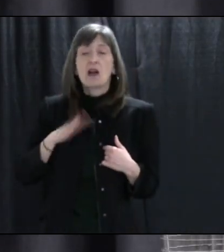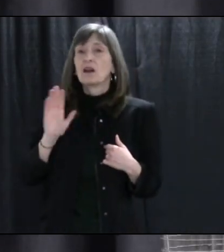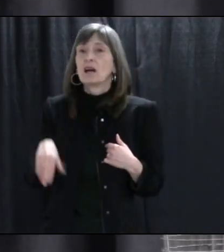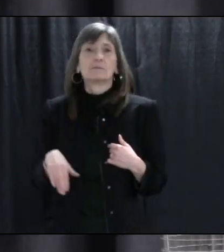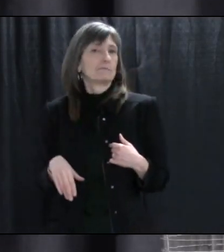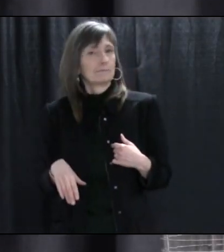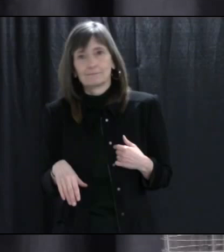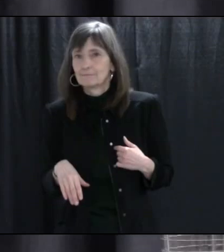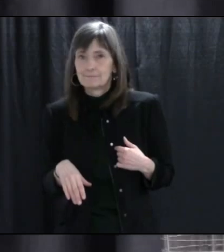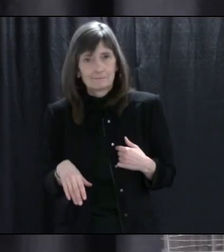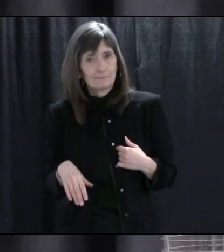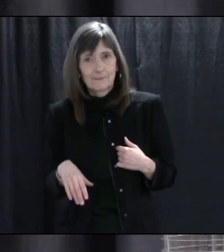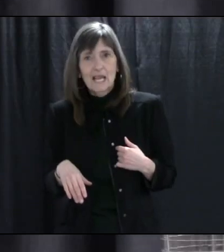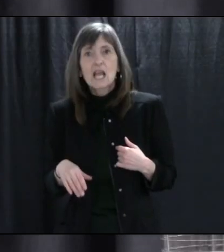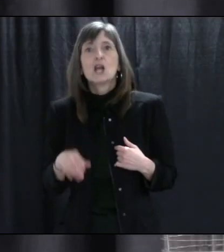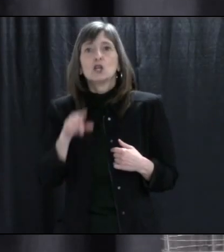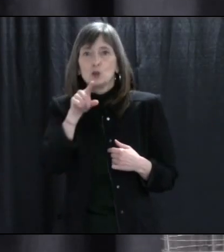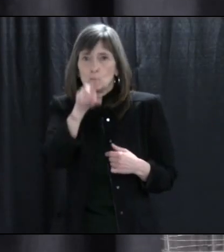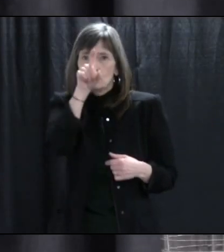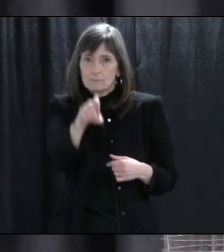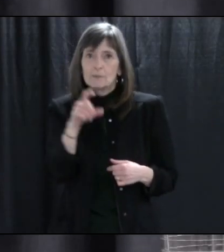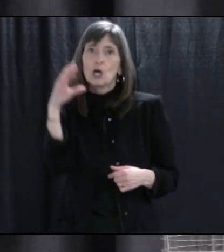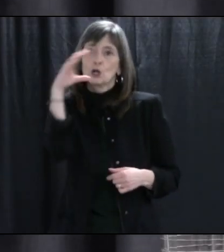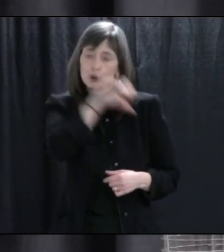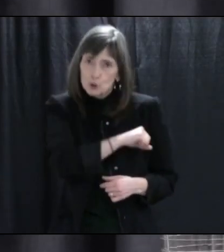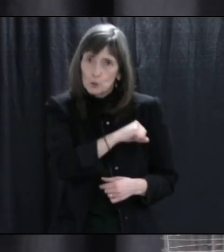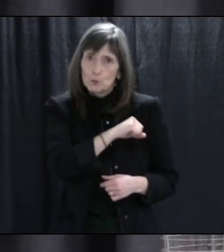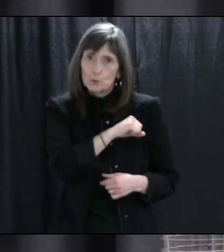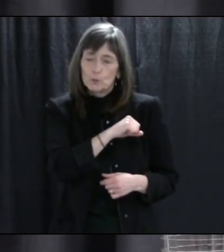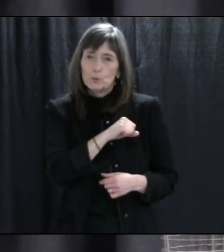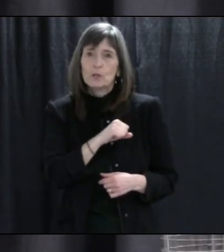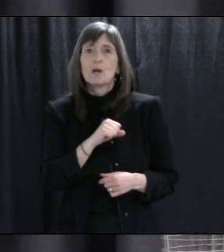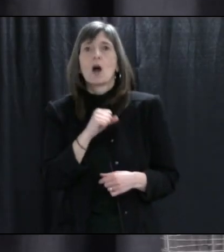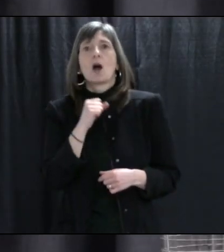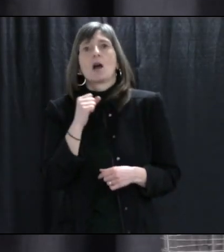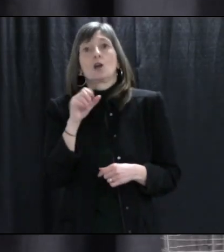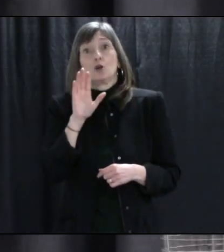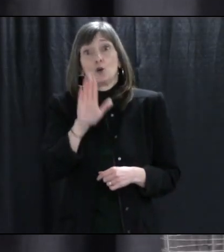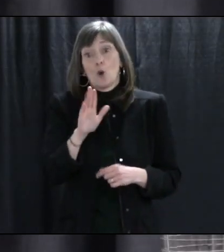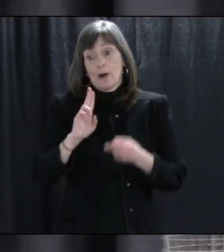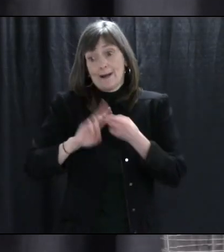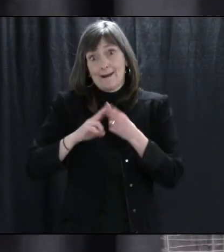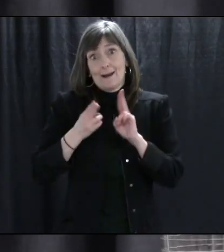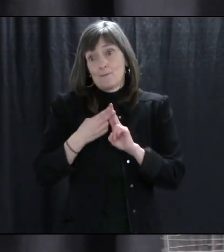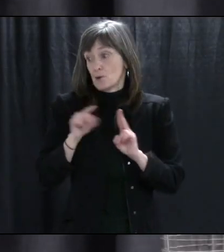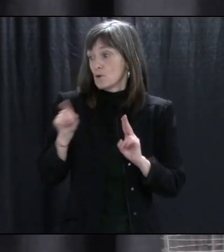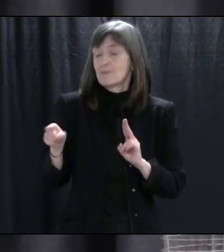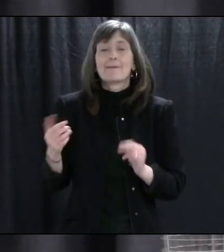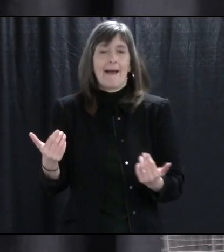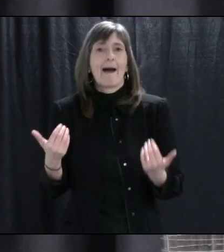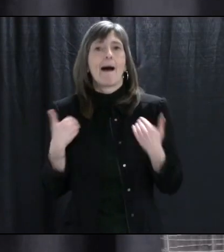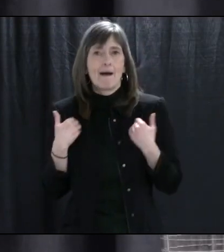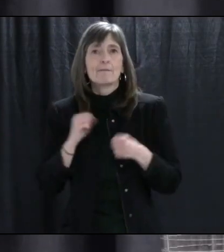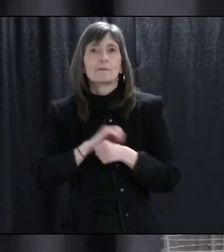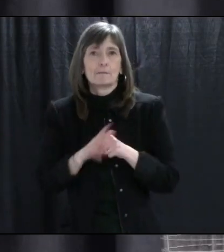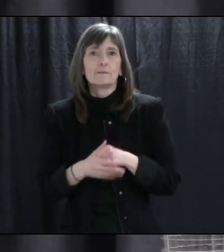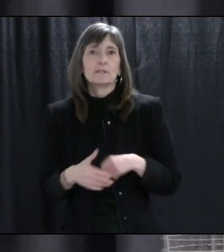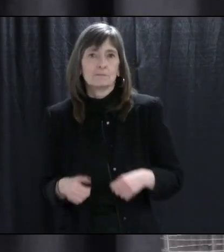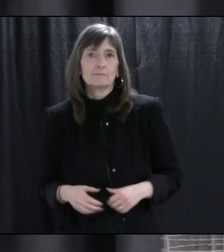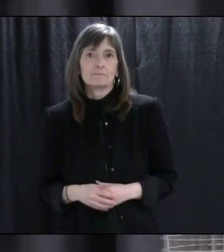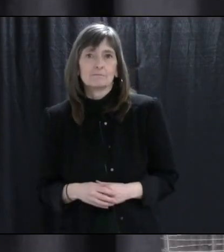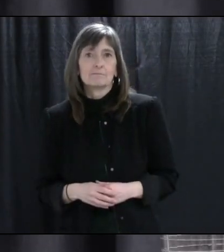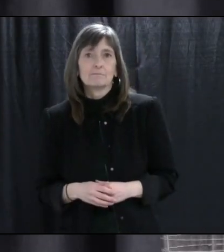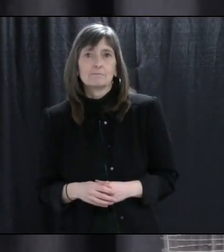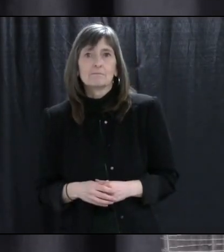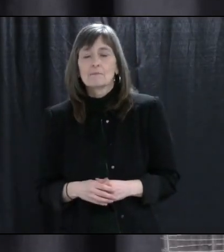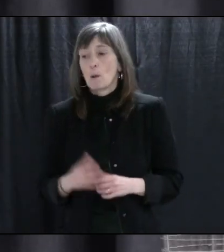community, and the only safe assumption is that the person next to you may well have COVID-19. You and they need